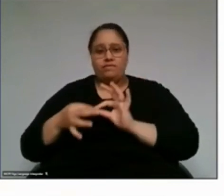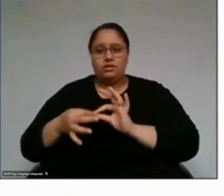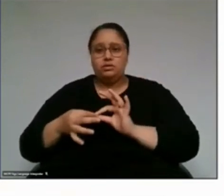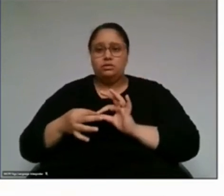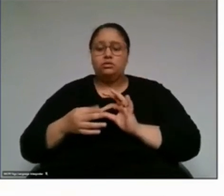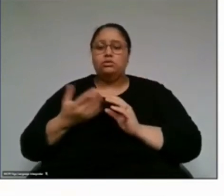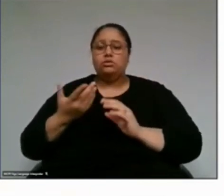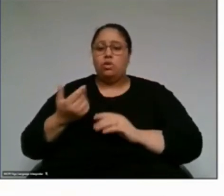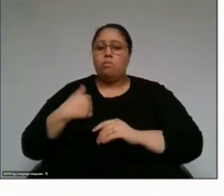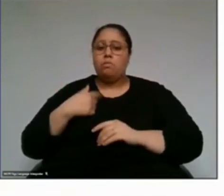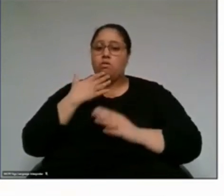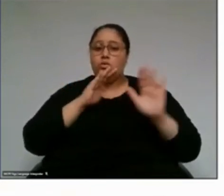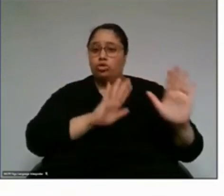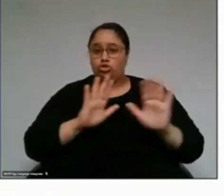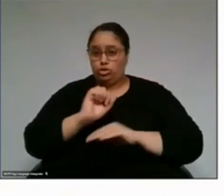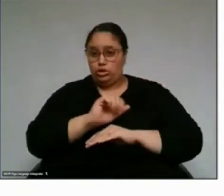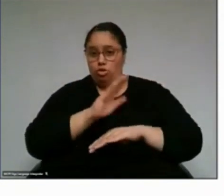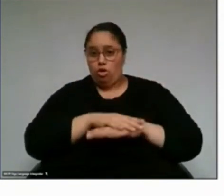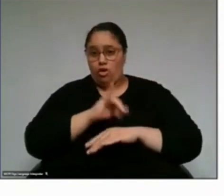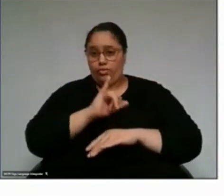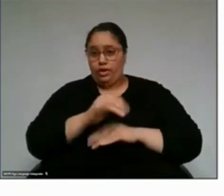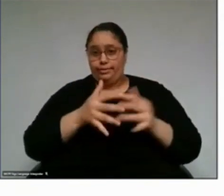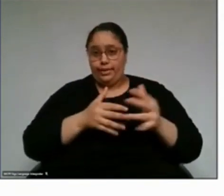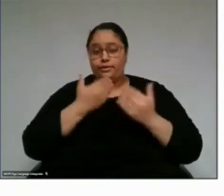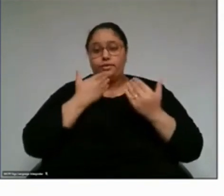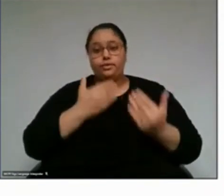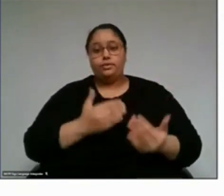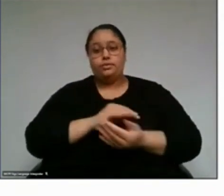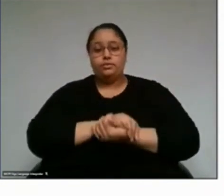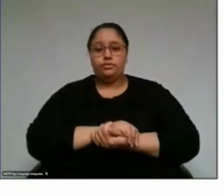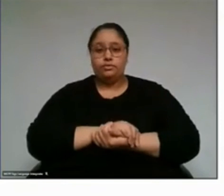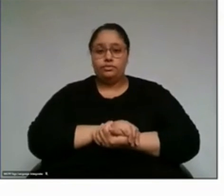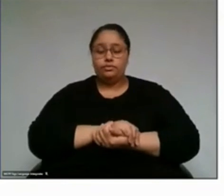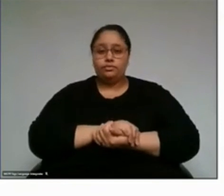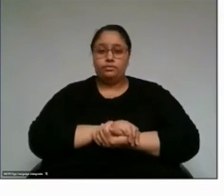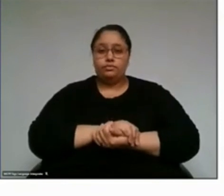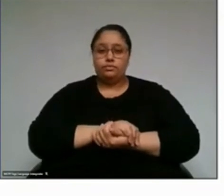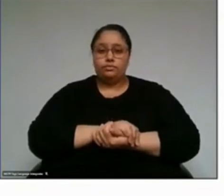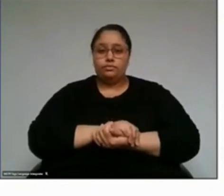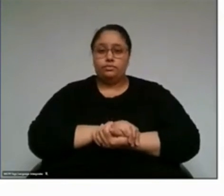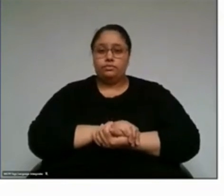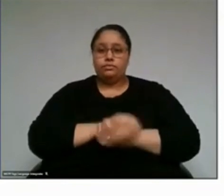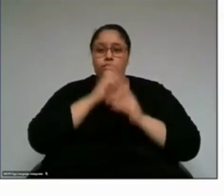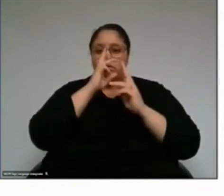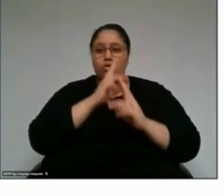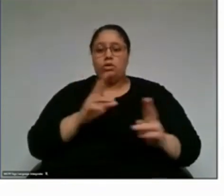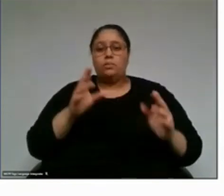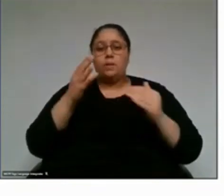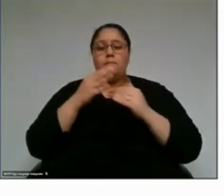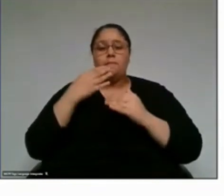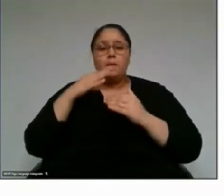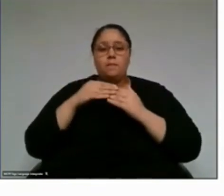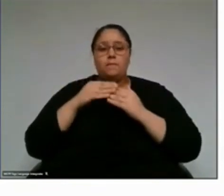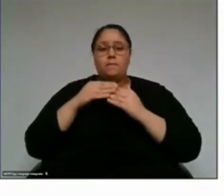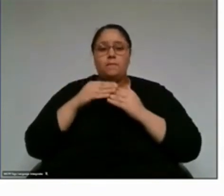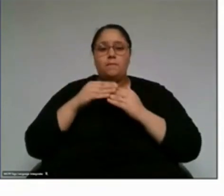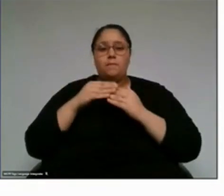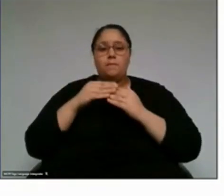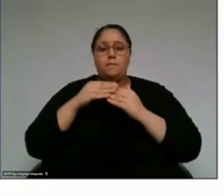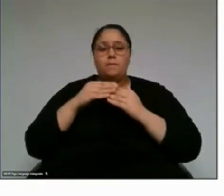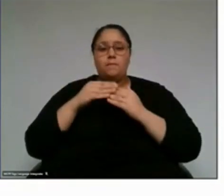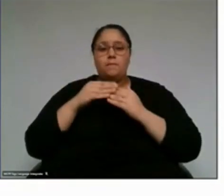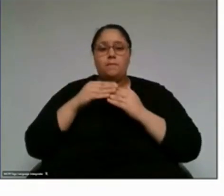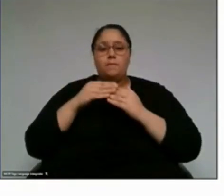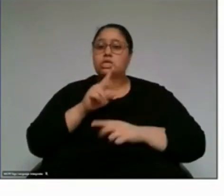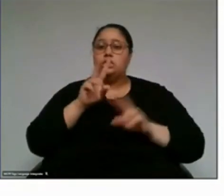I caution just on that matter. Thank you. Thank you, Deputy Speaker. The honourable member needs to be patient. But of course, the